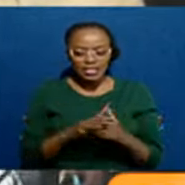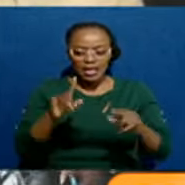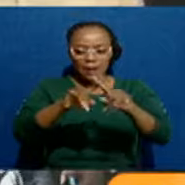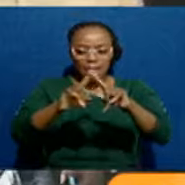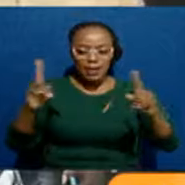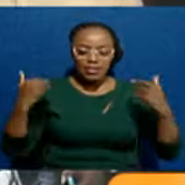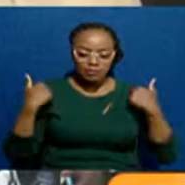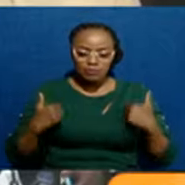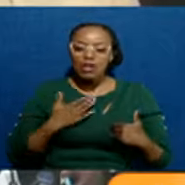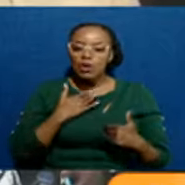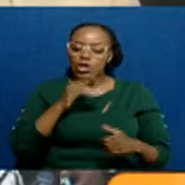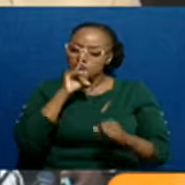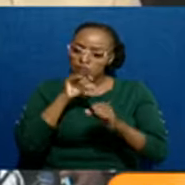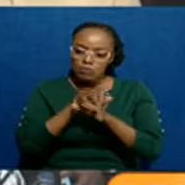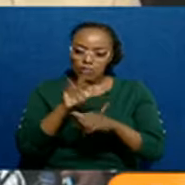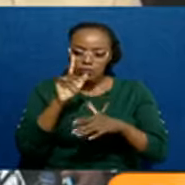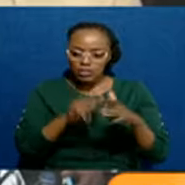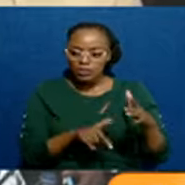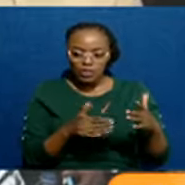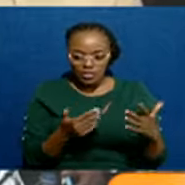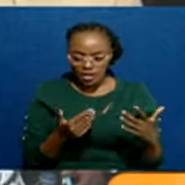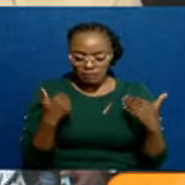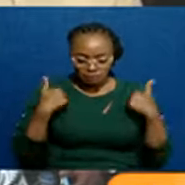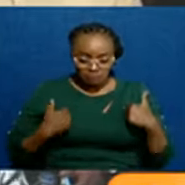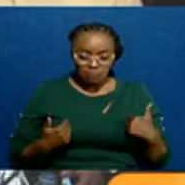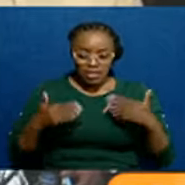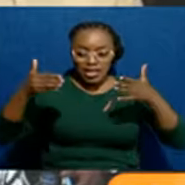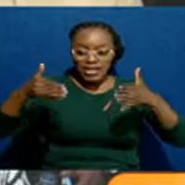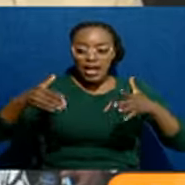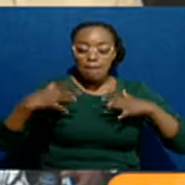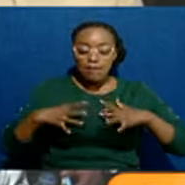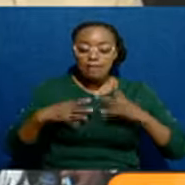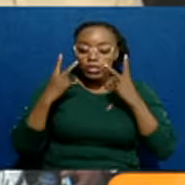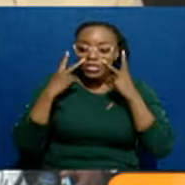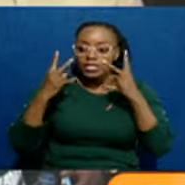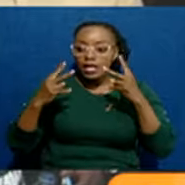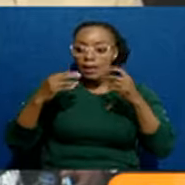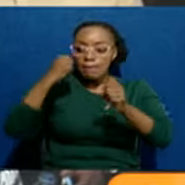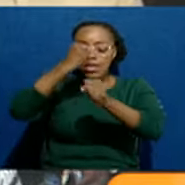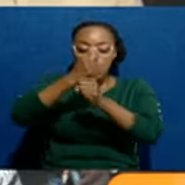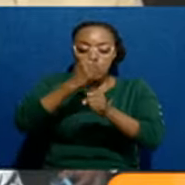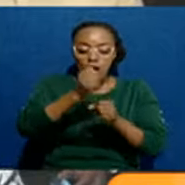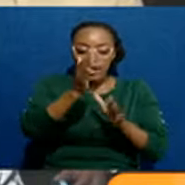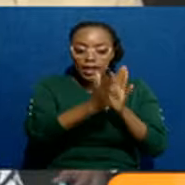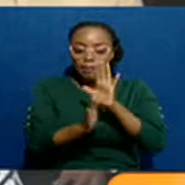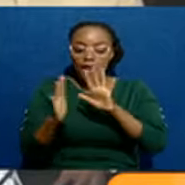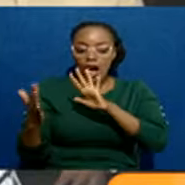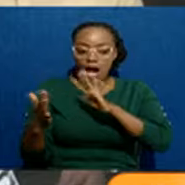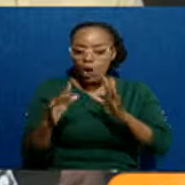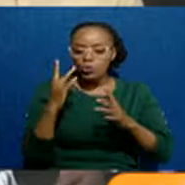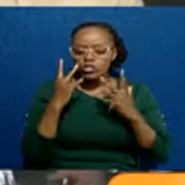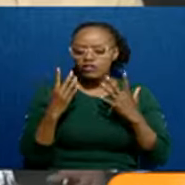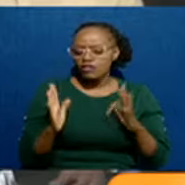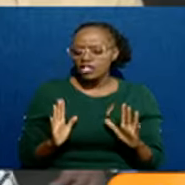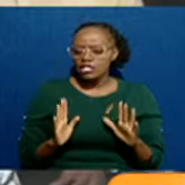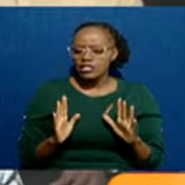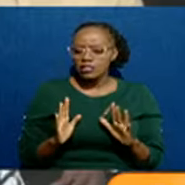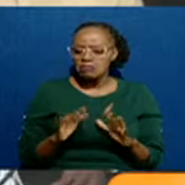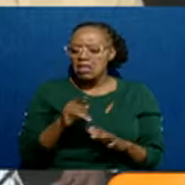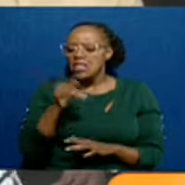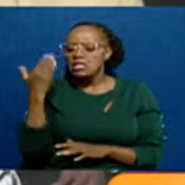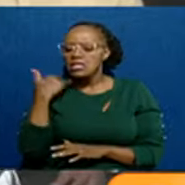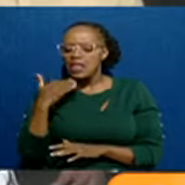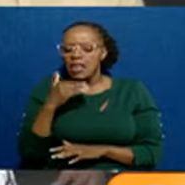Lakini mimi nataka kuhakikishia ya kwamba mimi sahi watu wameona vile napanga kazi yangu. Wale wezi